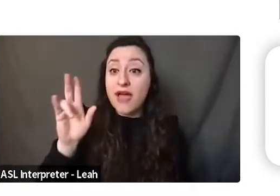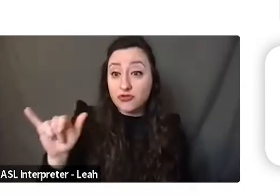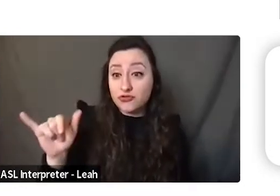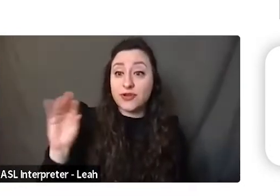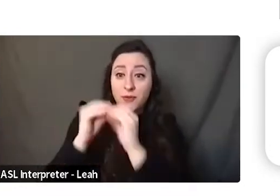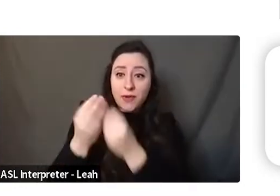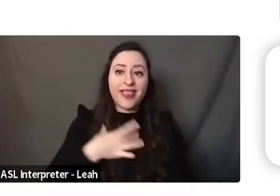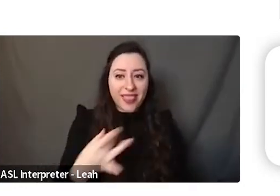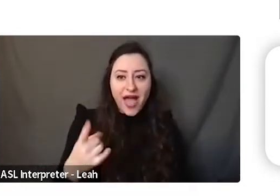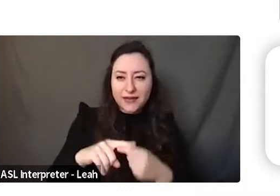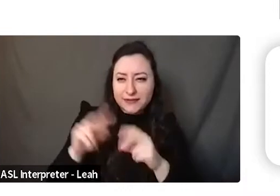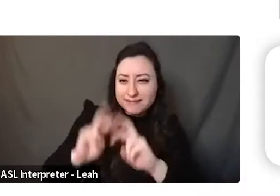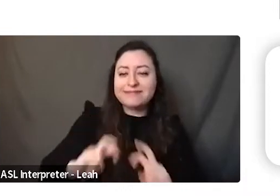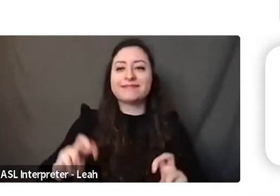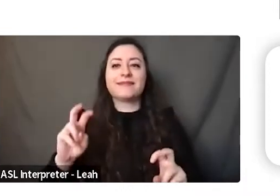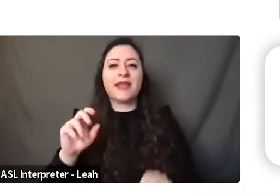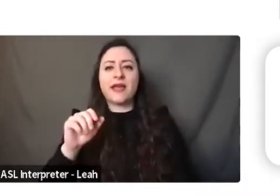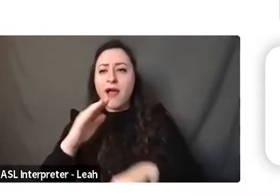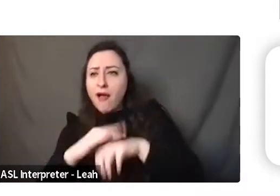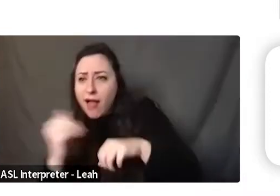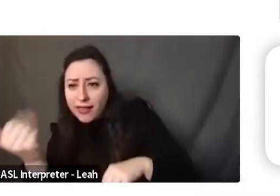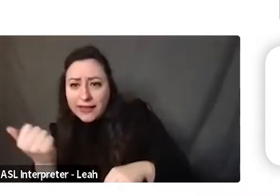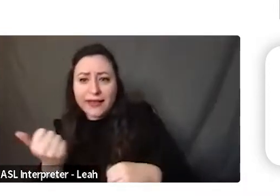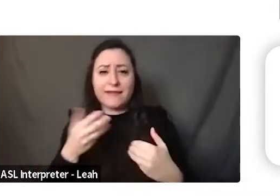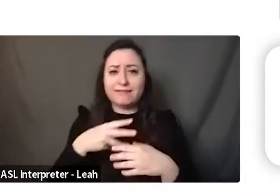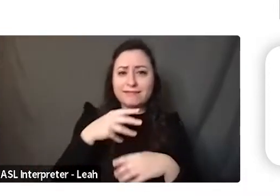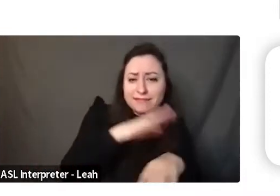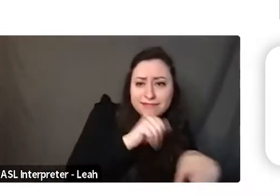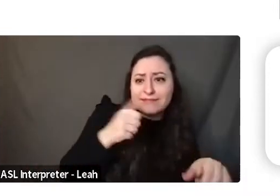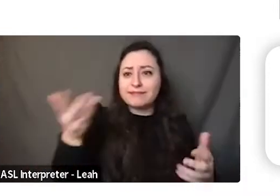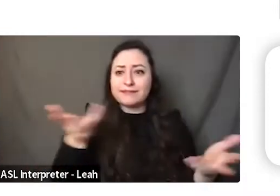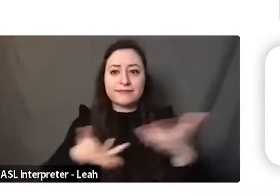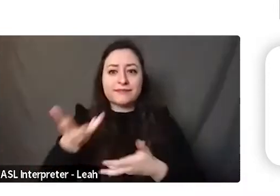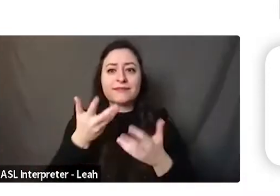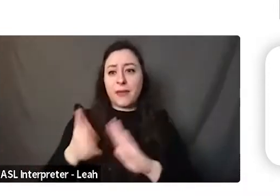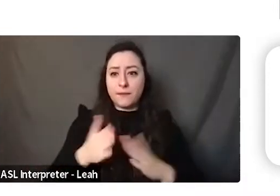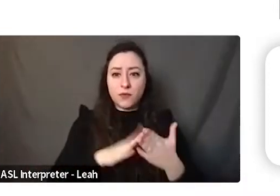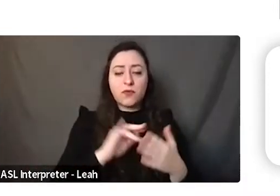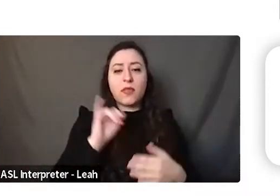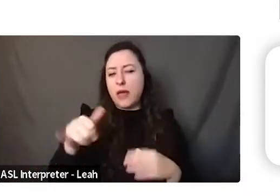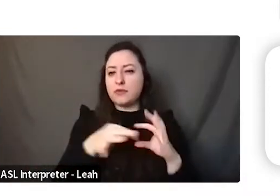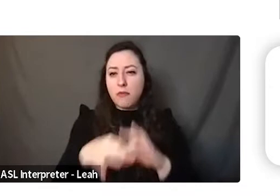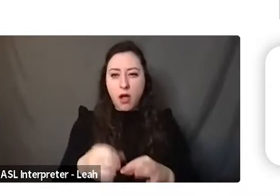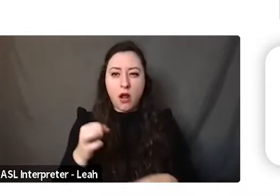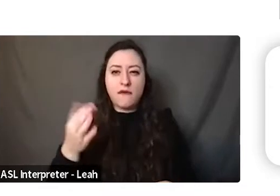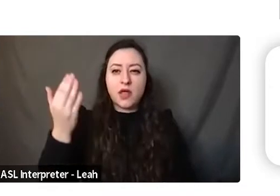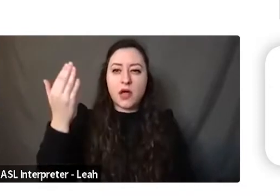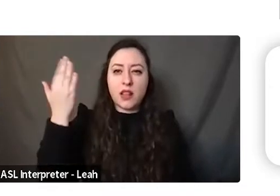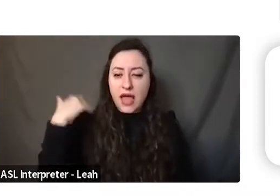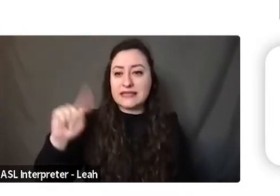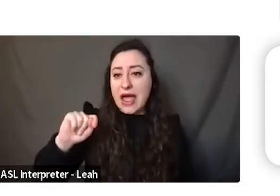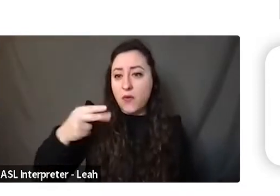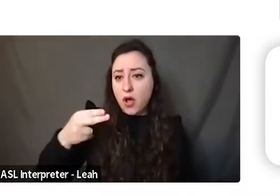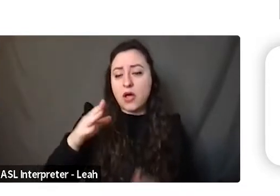not just calling them in, calling them out, asking our community. That was part of the last town hall that